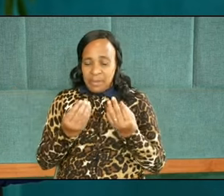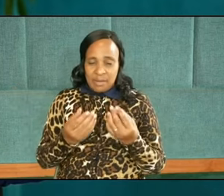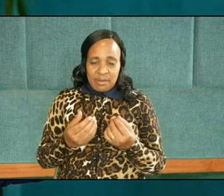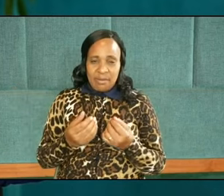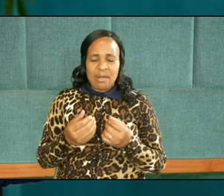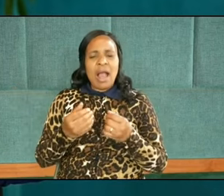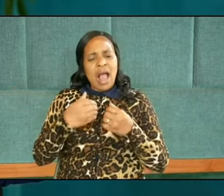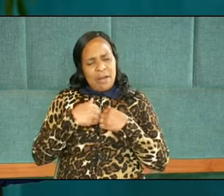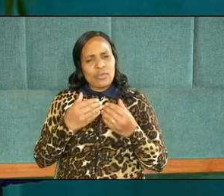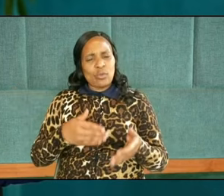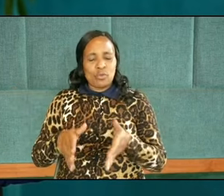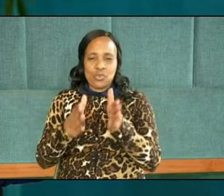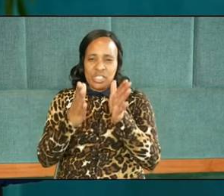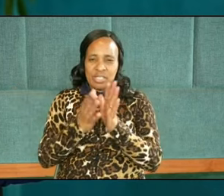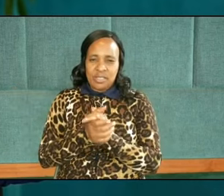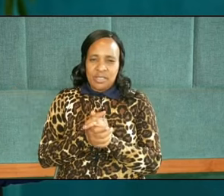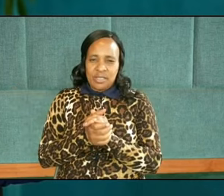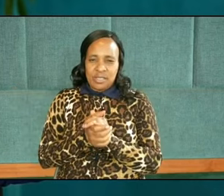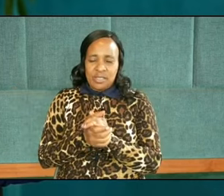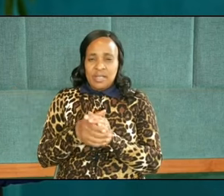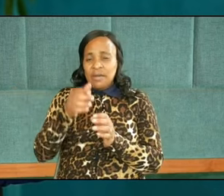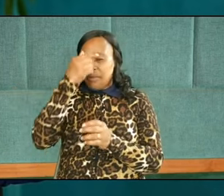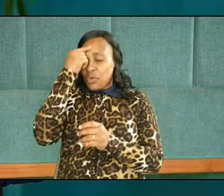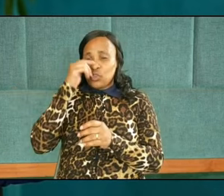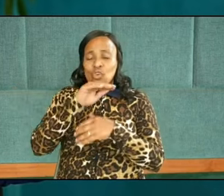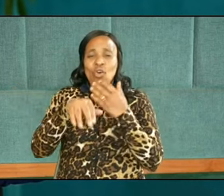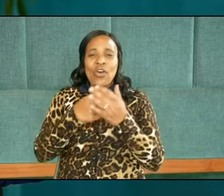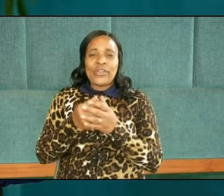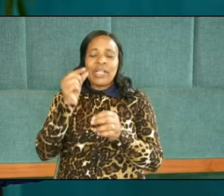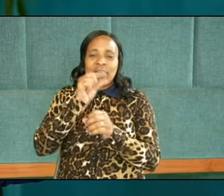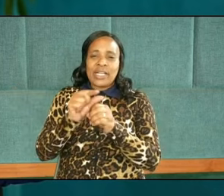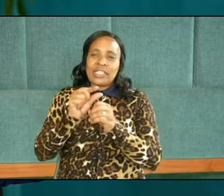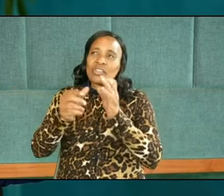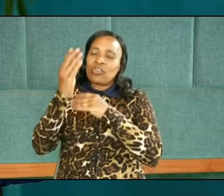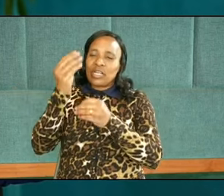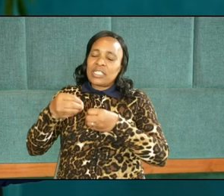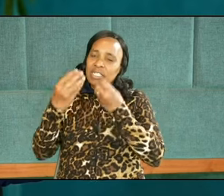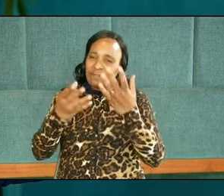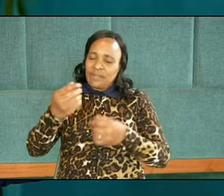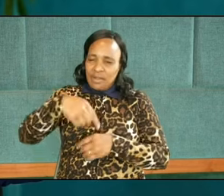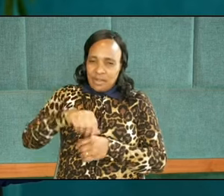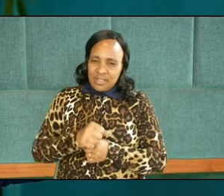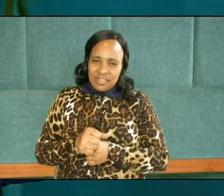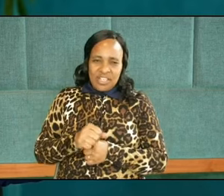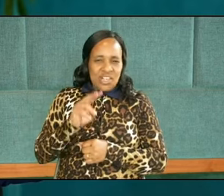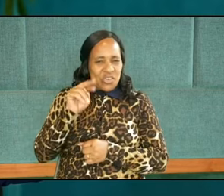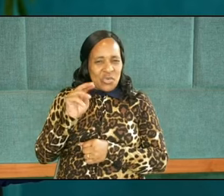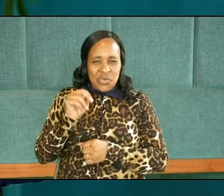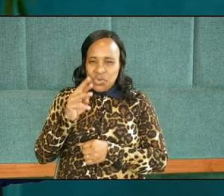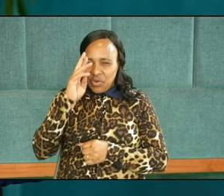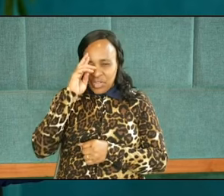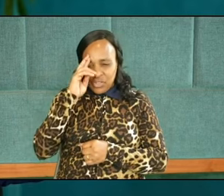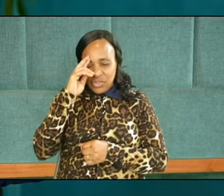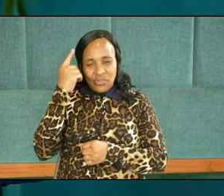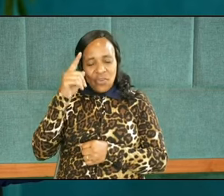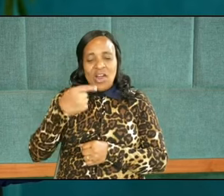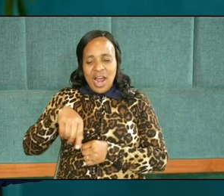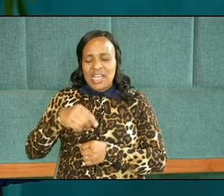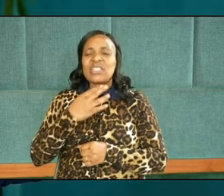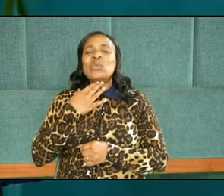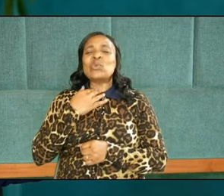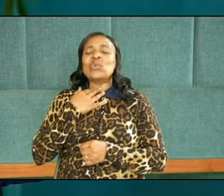privileged. And because of all these graces God has given us, there's no reason for us to desire